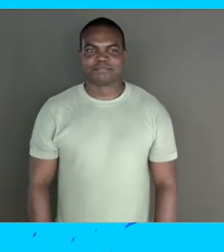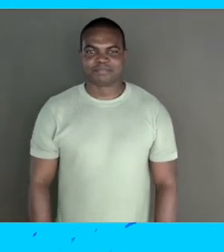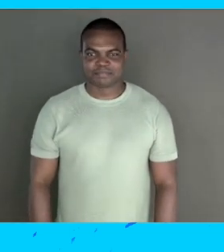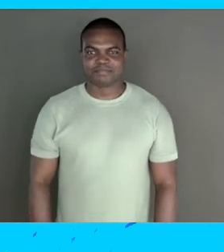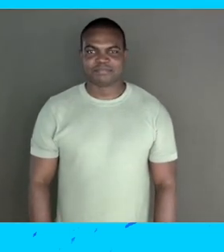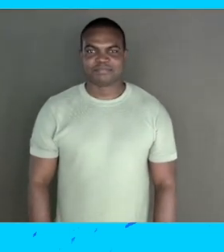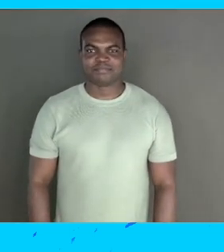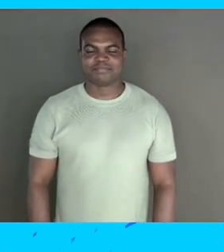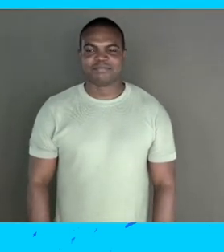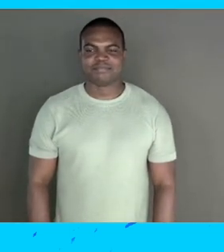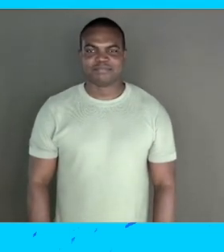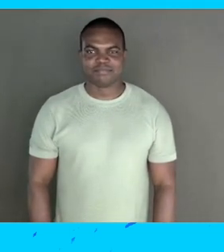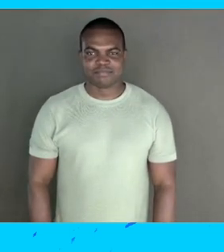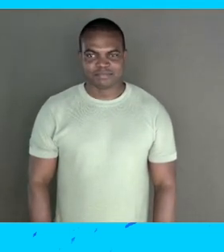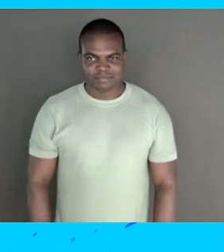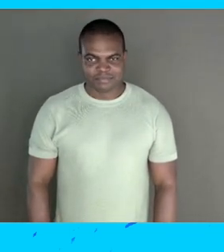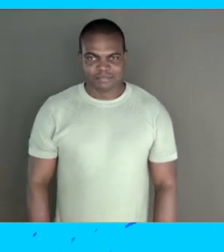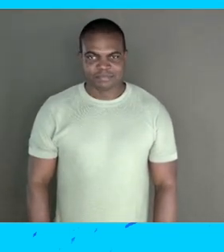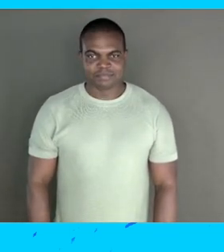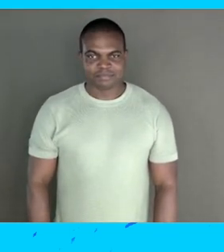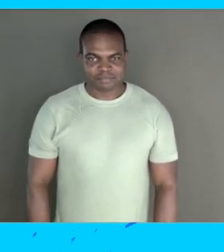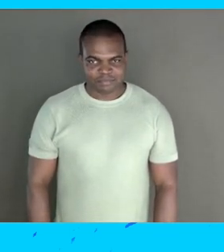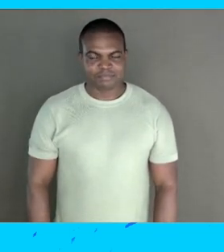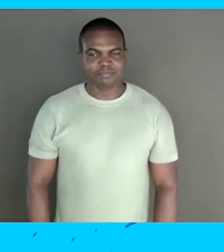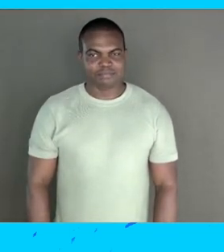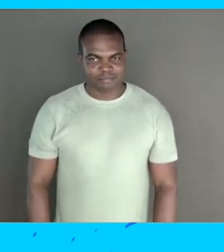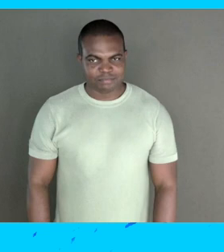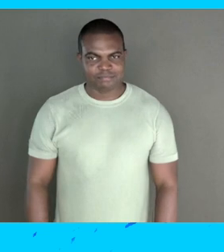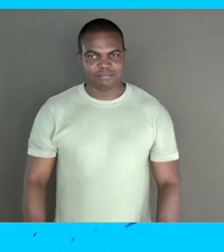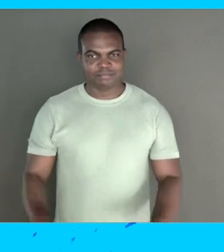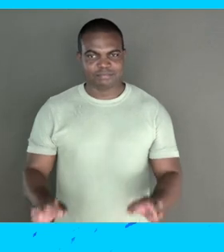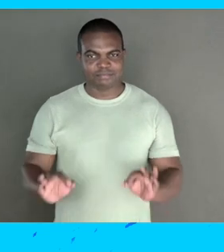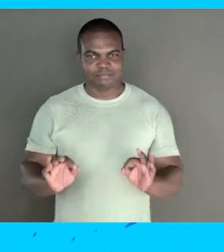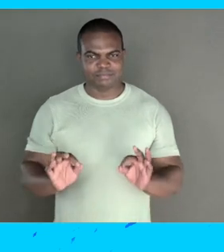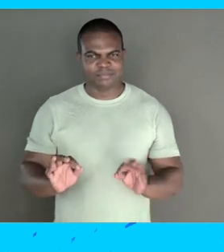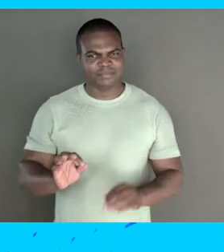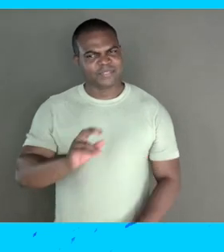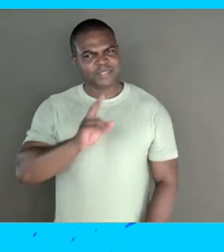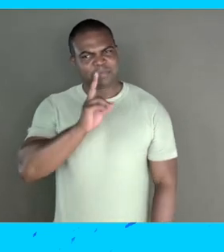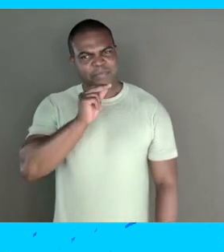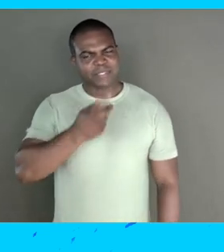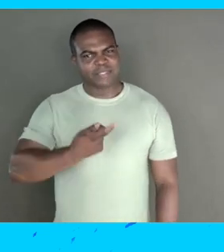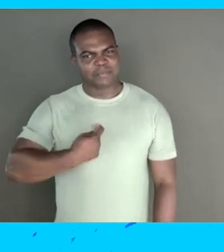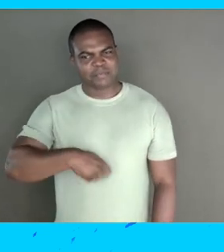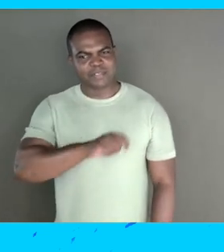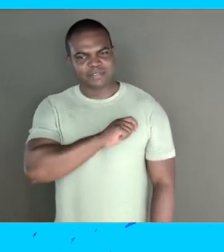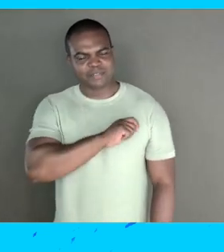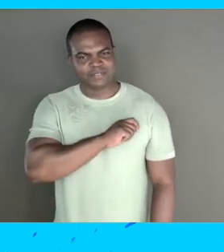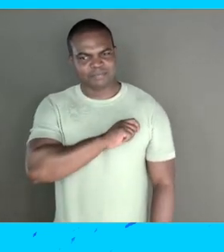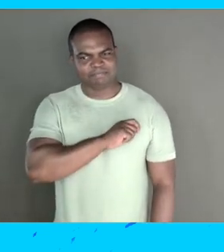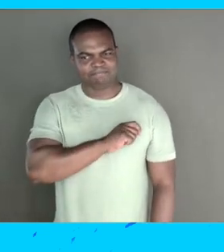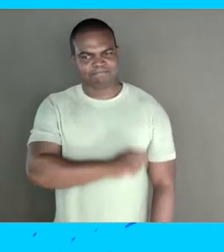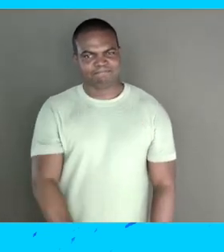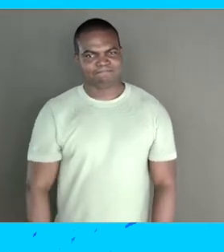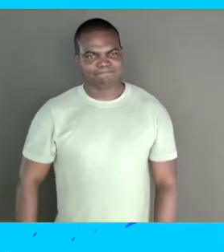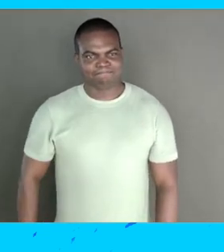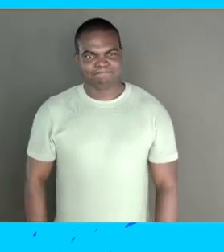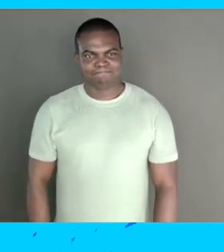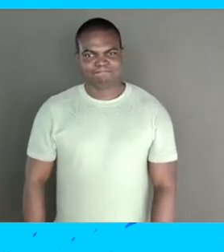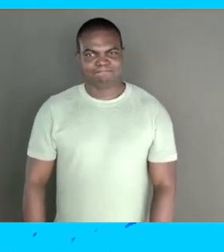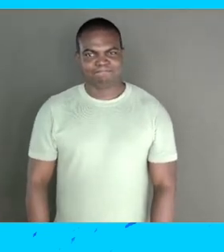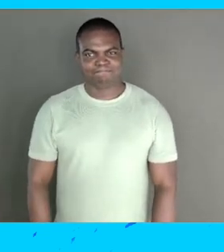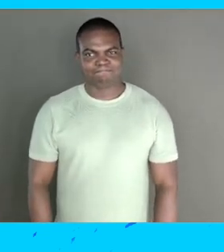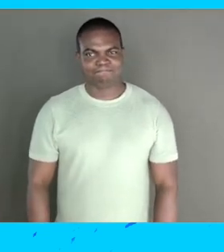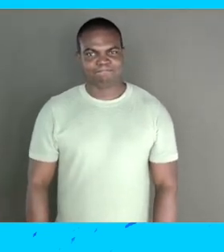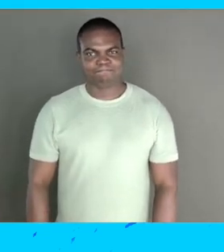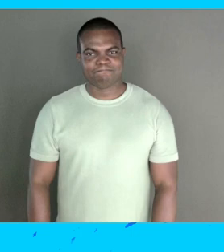Ser parte de la red Jóvenes, conocer mis derechos sexuales y mis derechos reproductivos, empoderar a otros jóvenes para que vivan de forma segura e